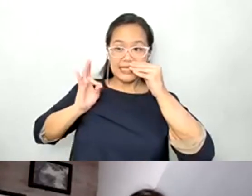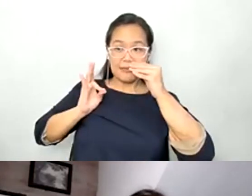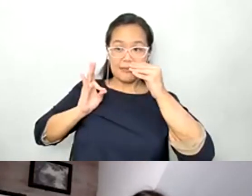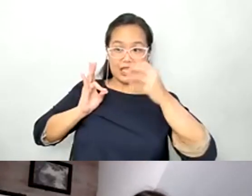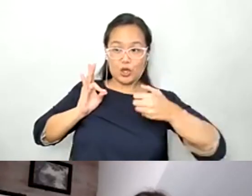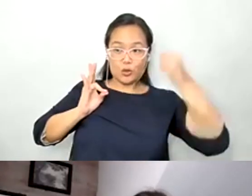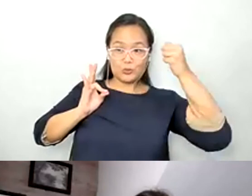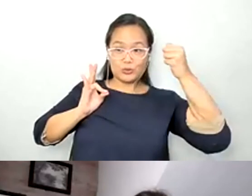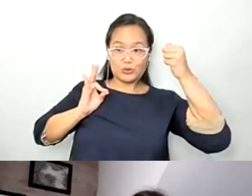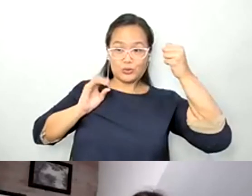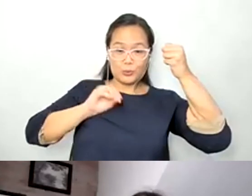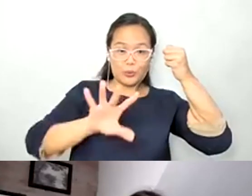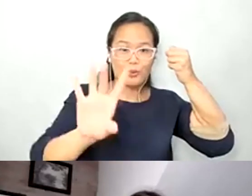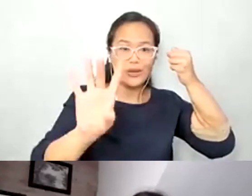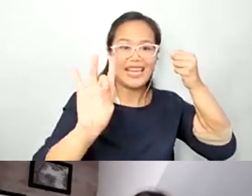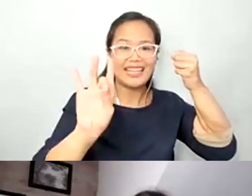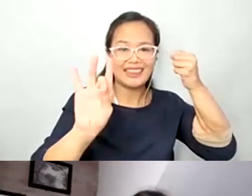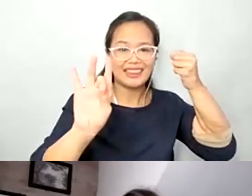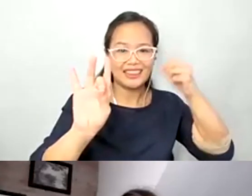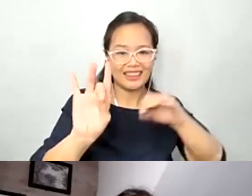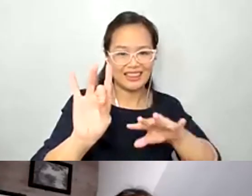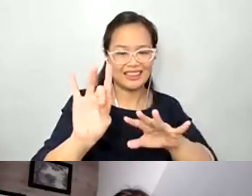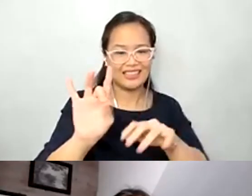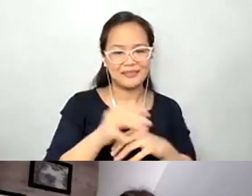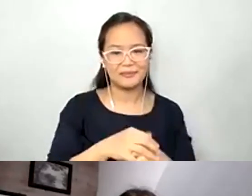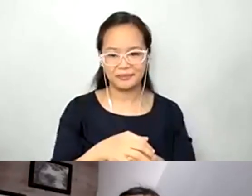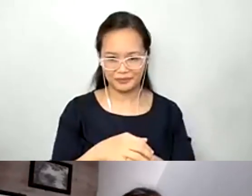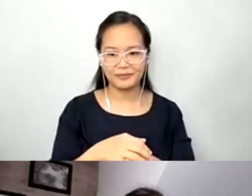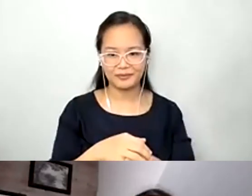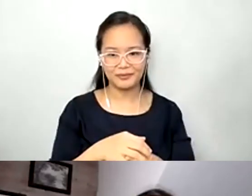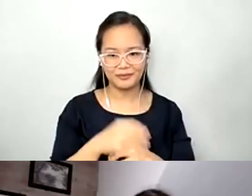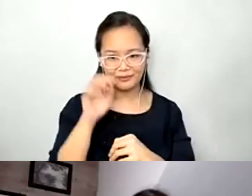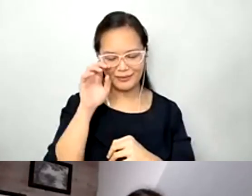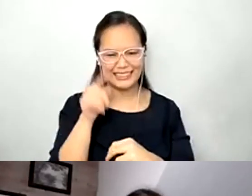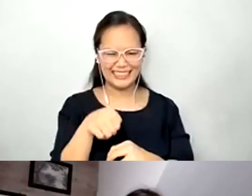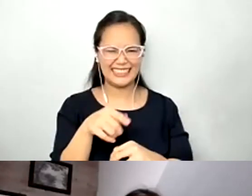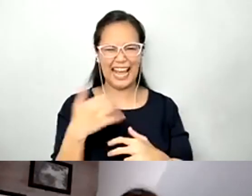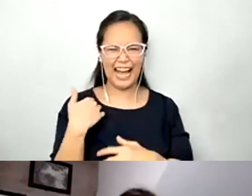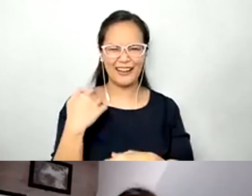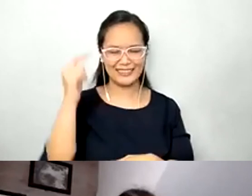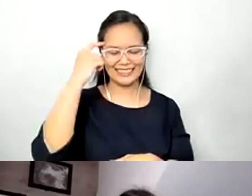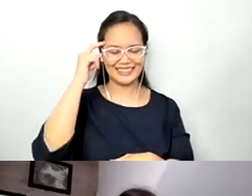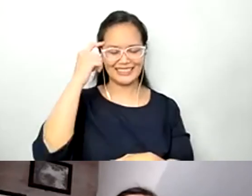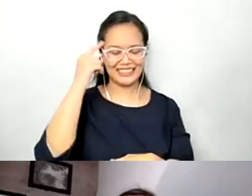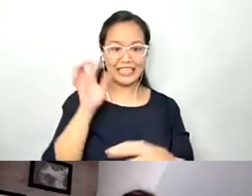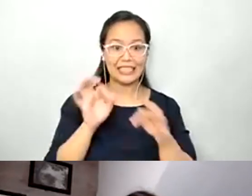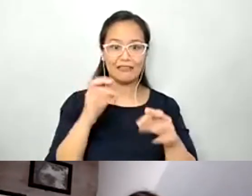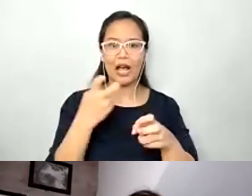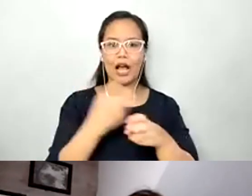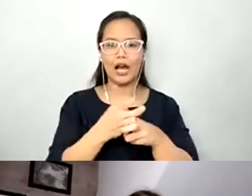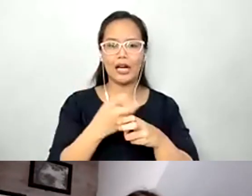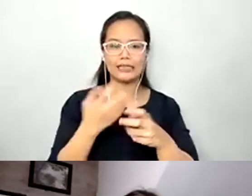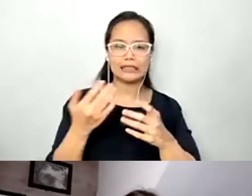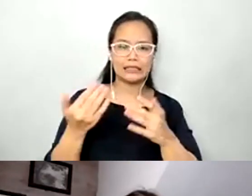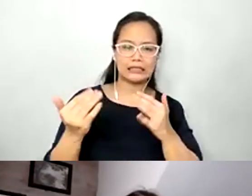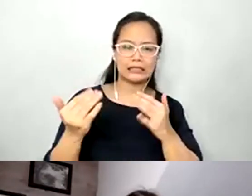may mga ganyan akong formula in my head, especially when I am in very difficult situations, when we're negotiating, and